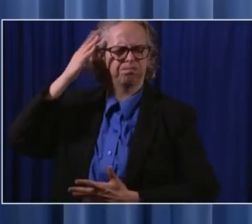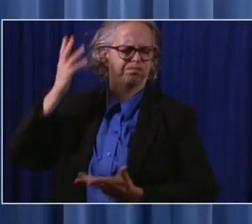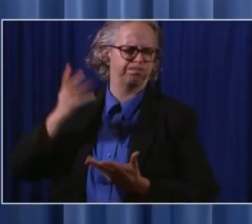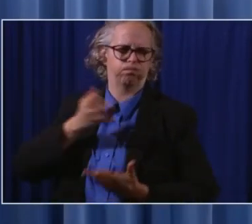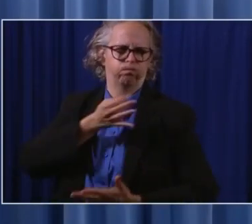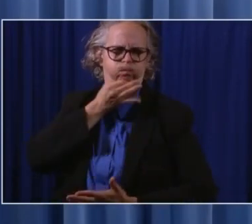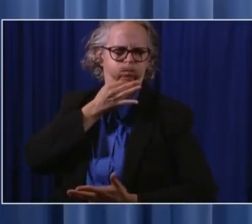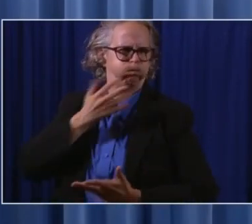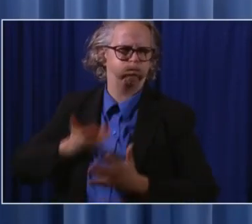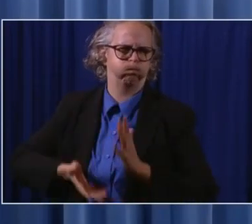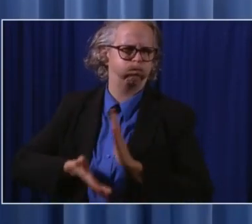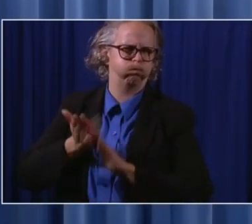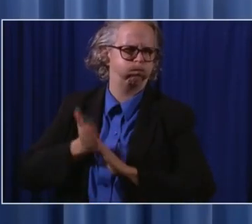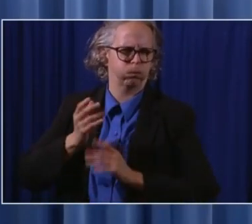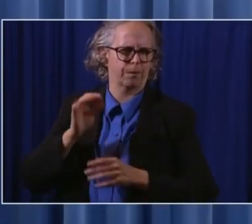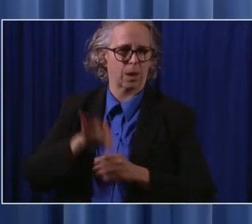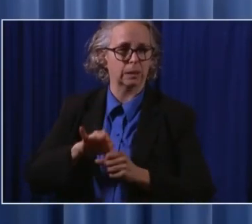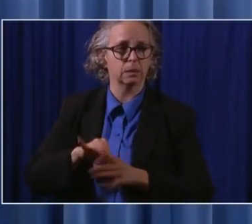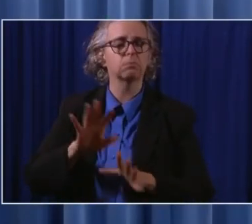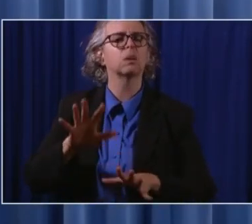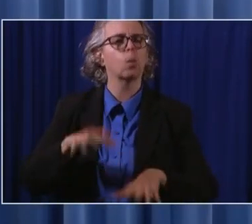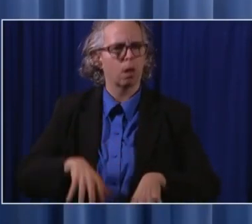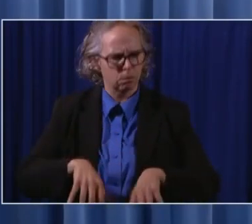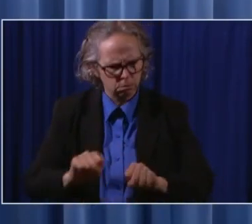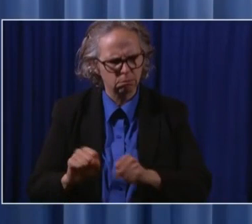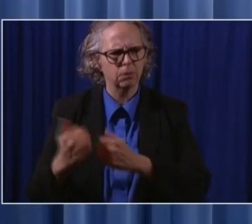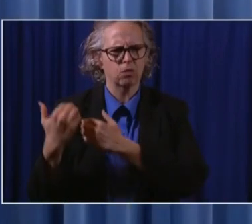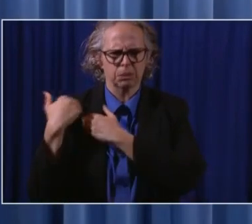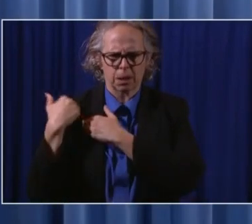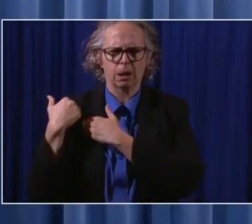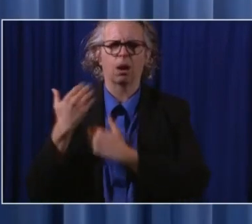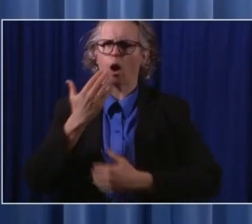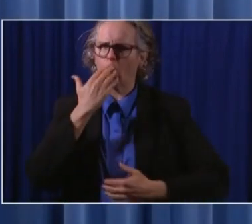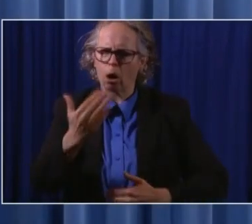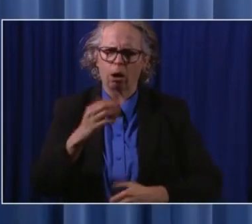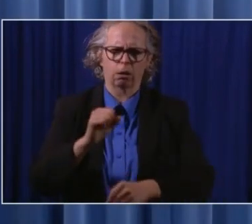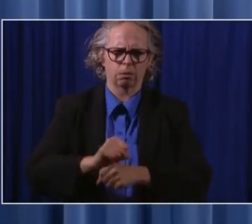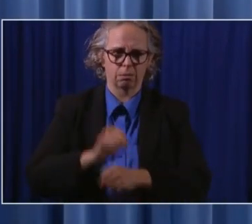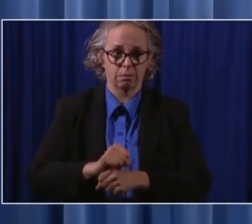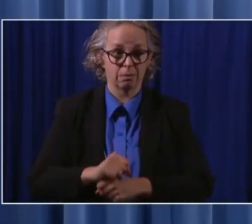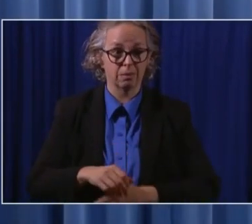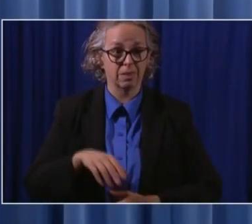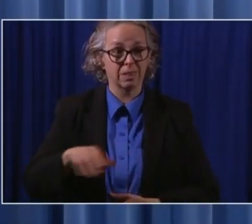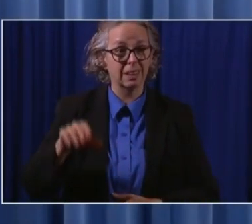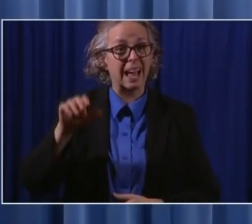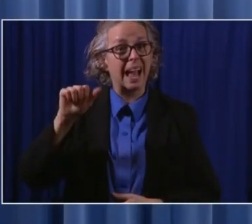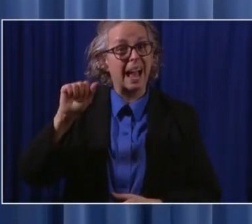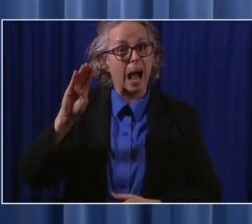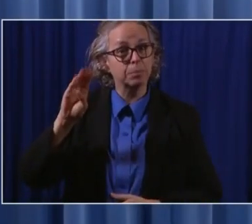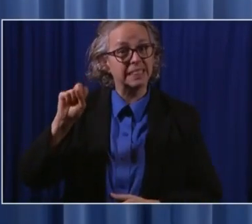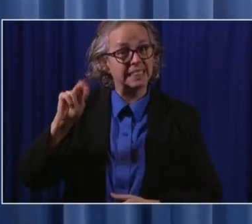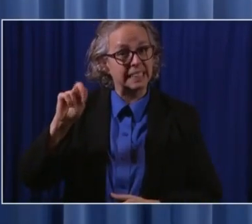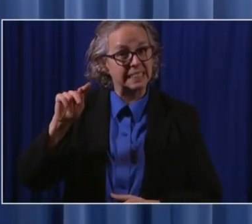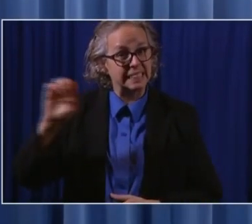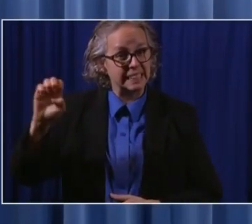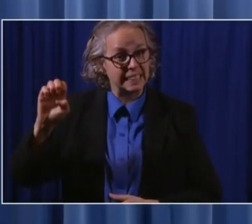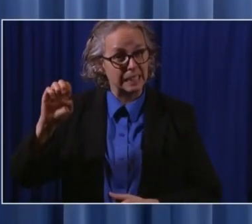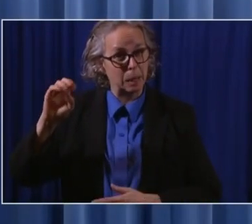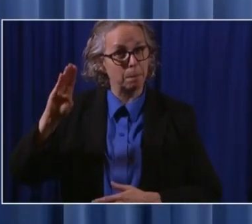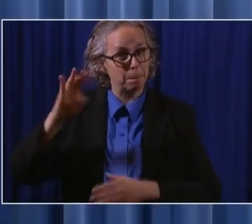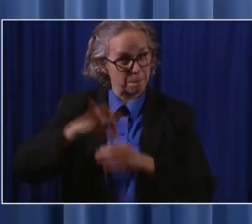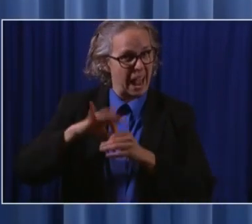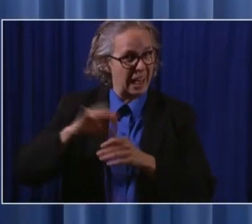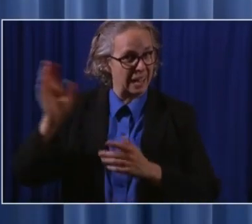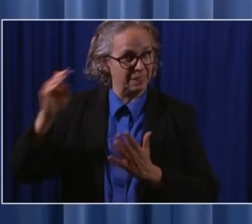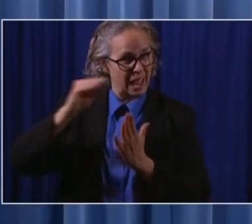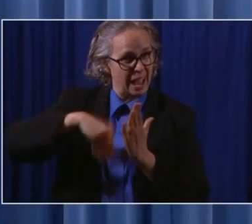very responsible job in running elections. The absentee ballot part of that is well established in Ohio. It's not our first time